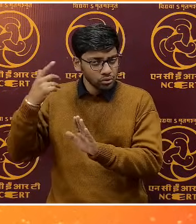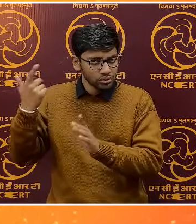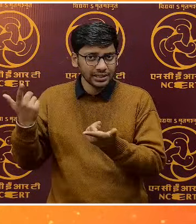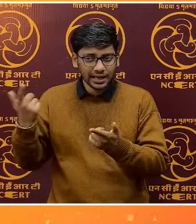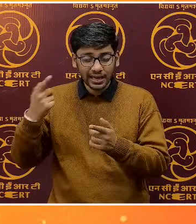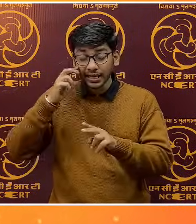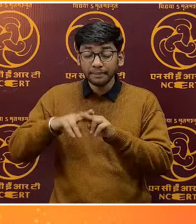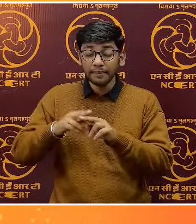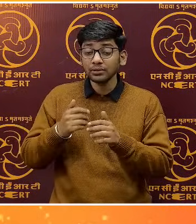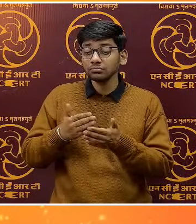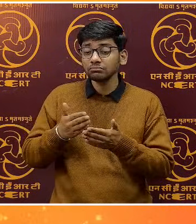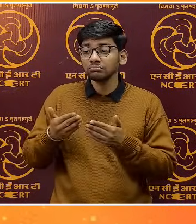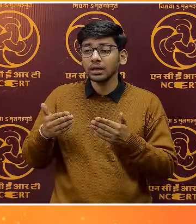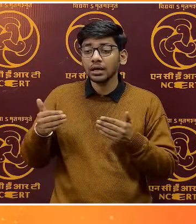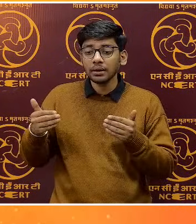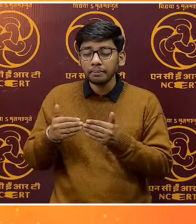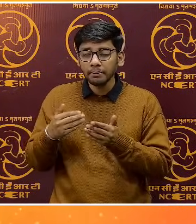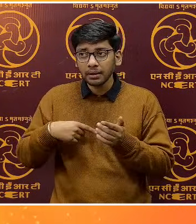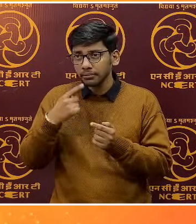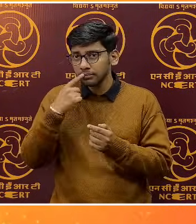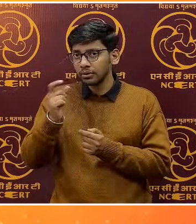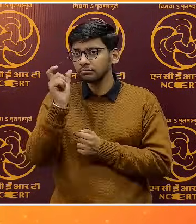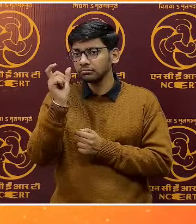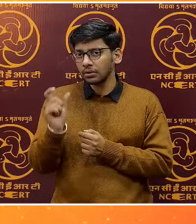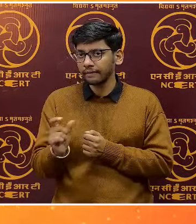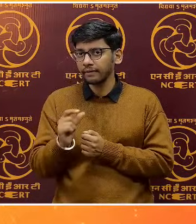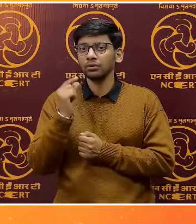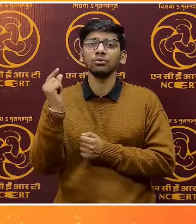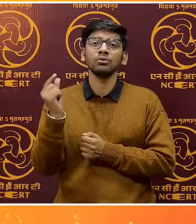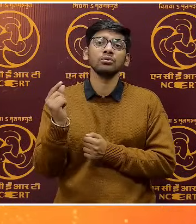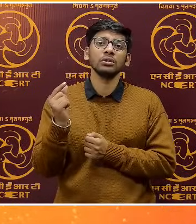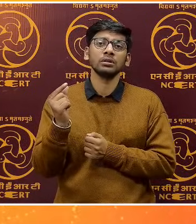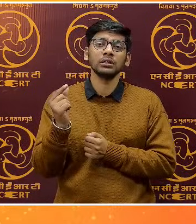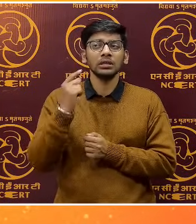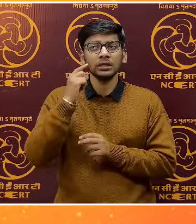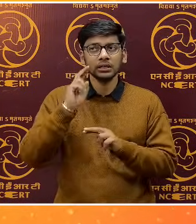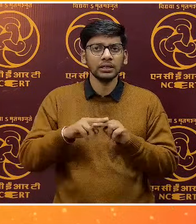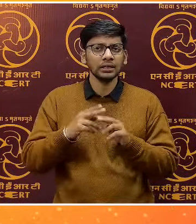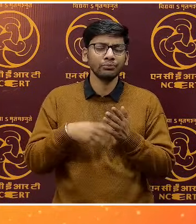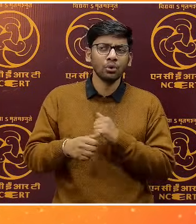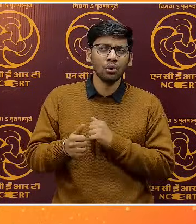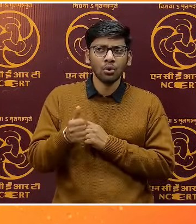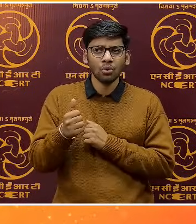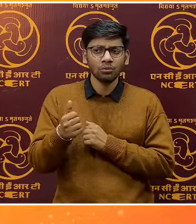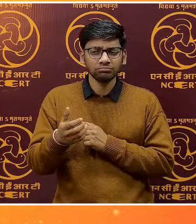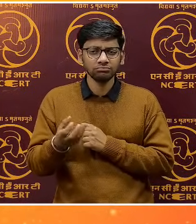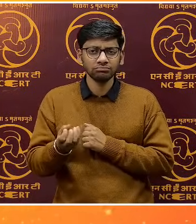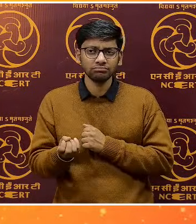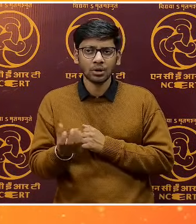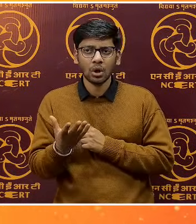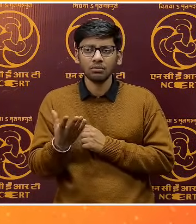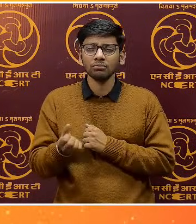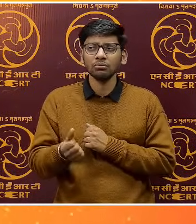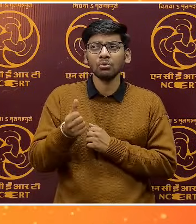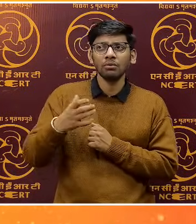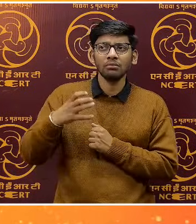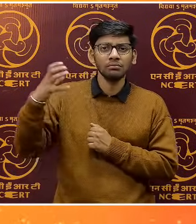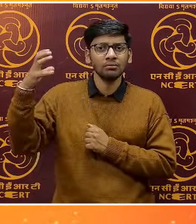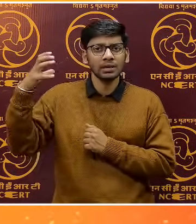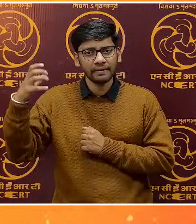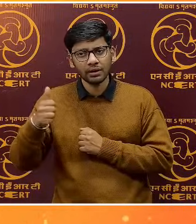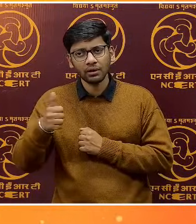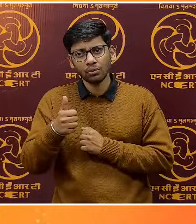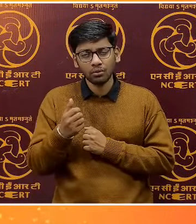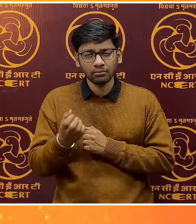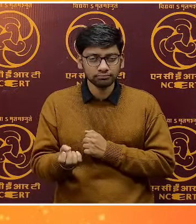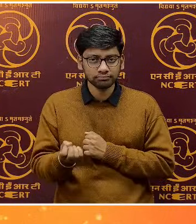The sun is coming up. So what greeting she'll use? Either she'll use good evening or good morning. What do you think? I think she'll use good